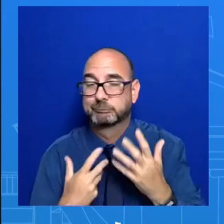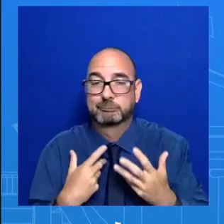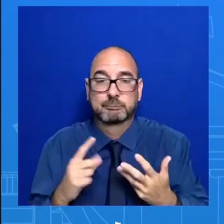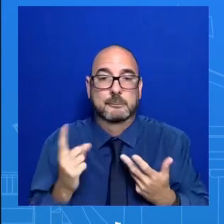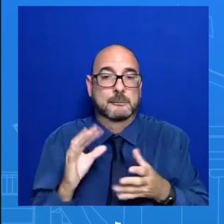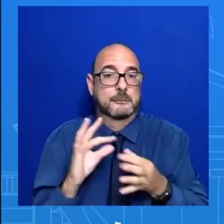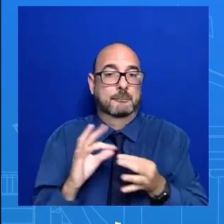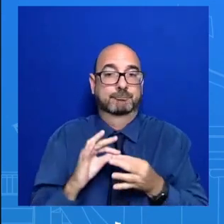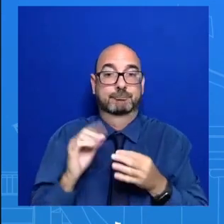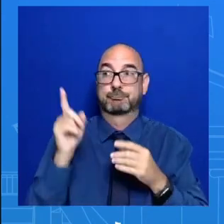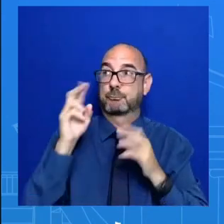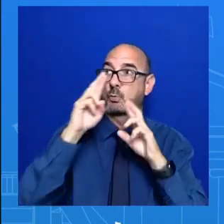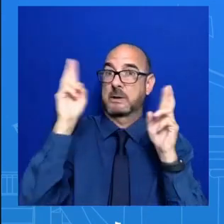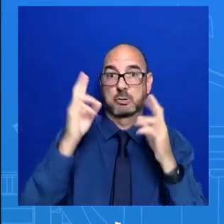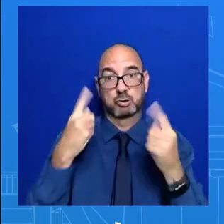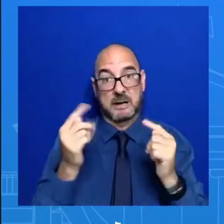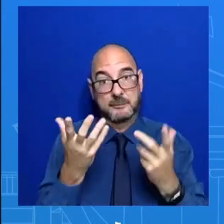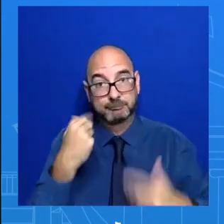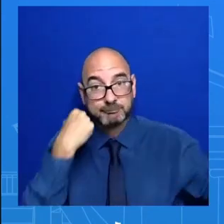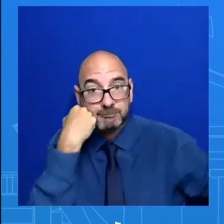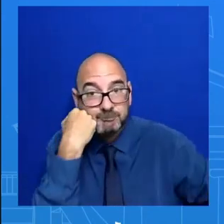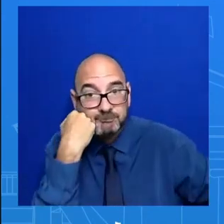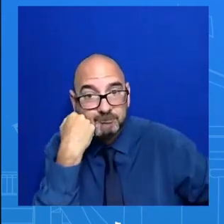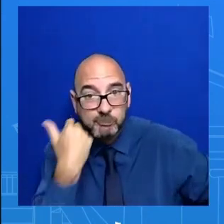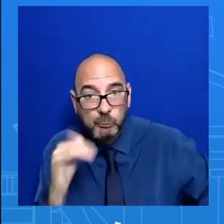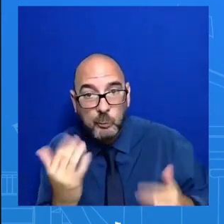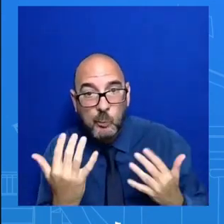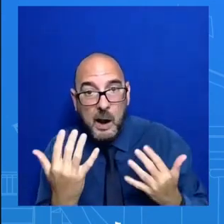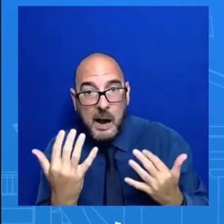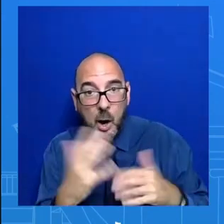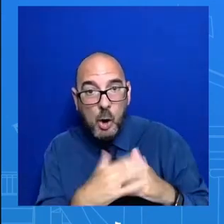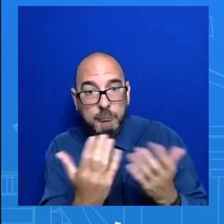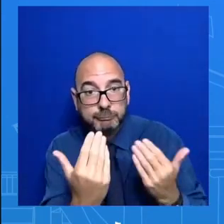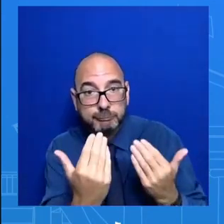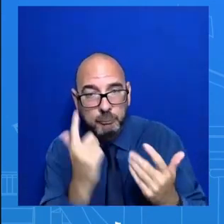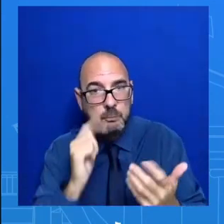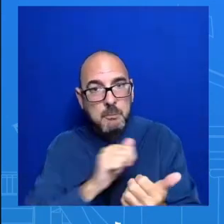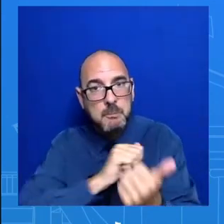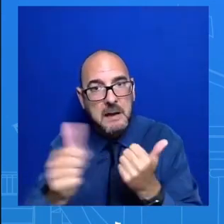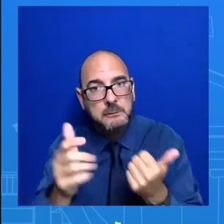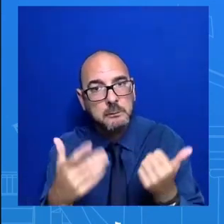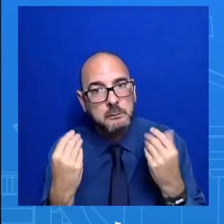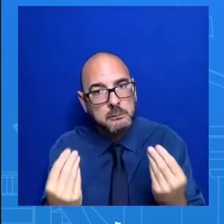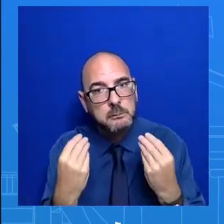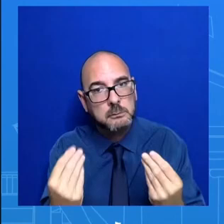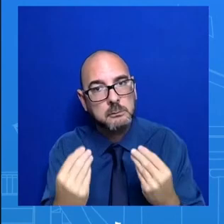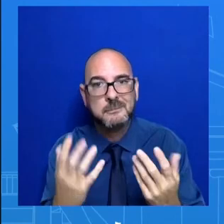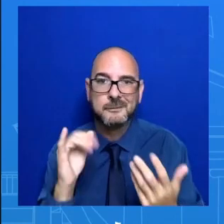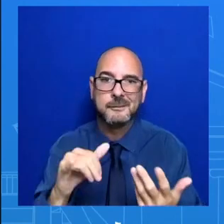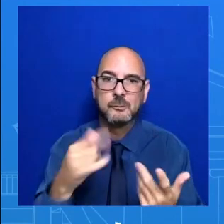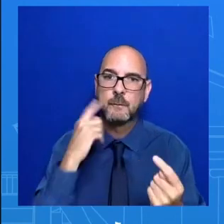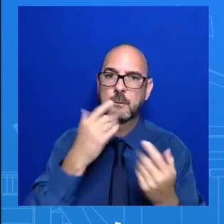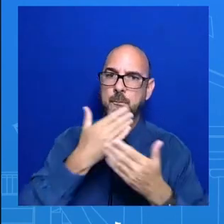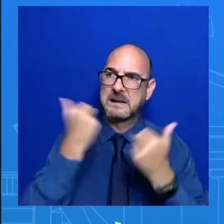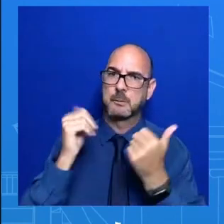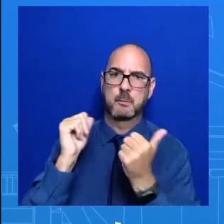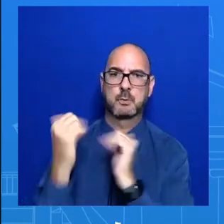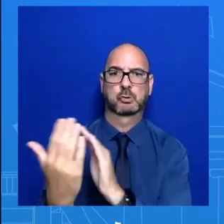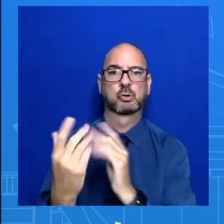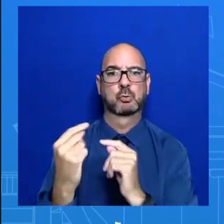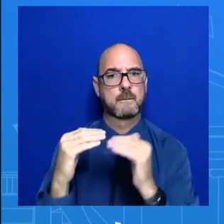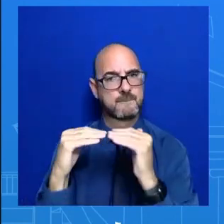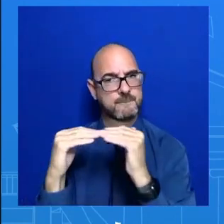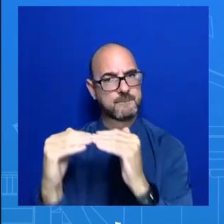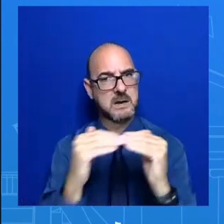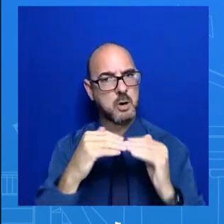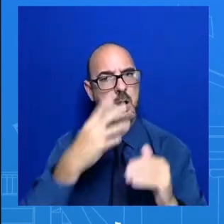toughest and the fairest legislation to deal with a broken immigration system that's been broken for decades. And we have not seen a legislation like